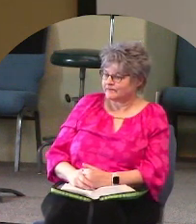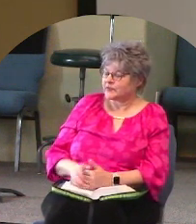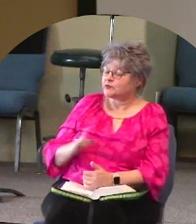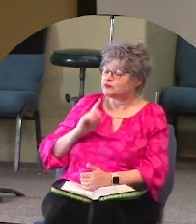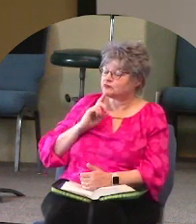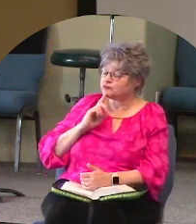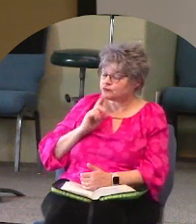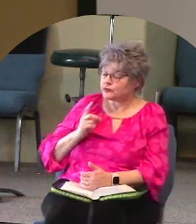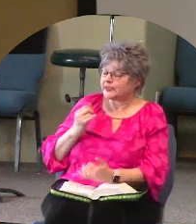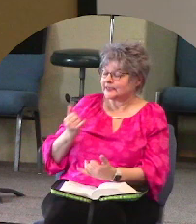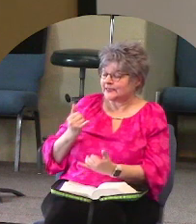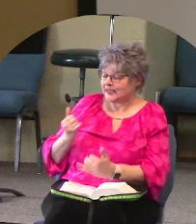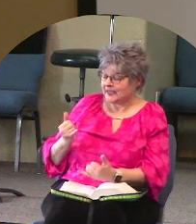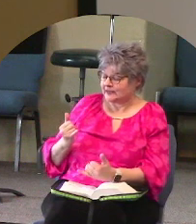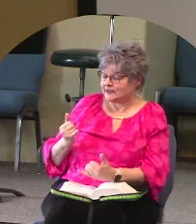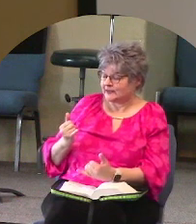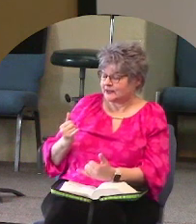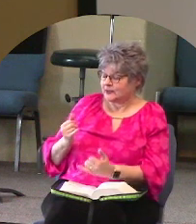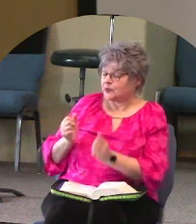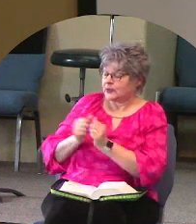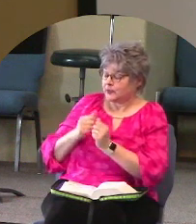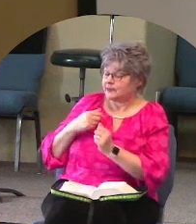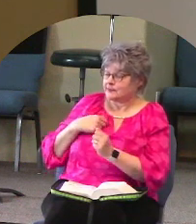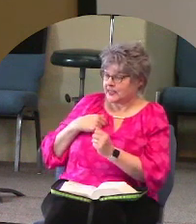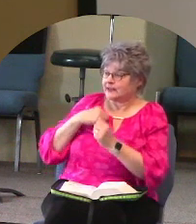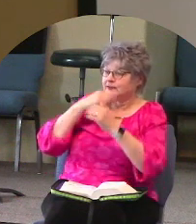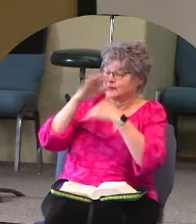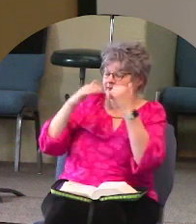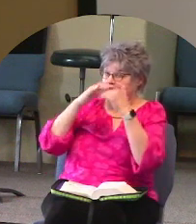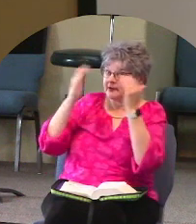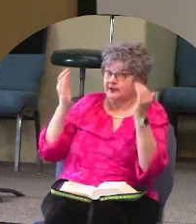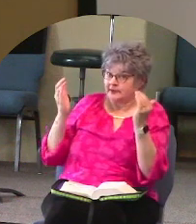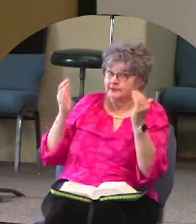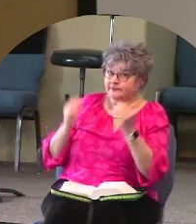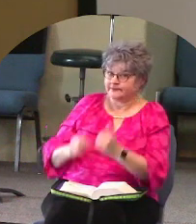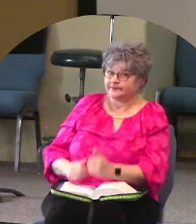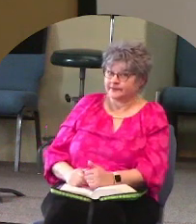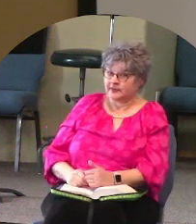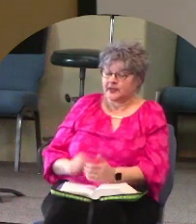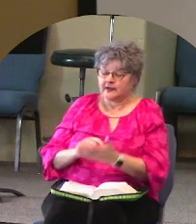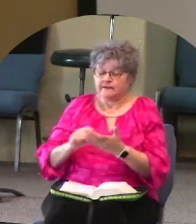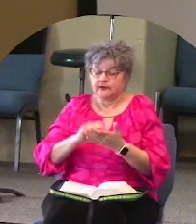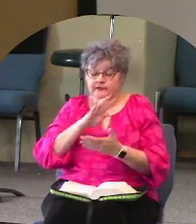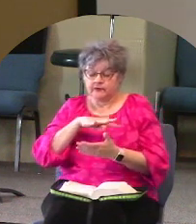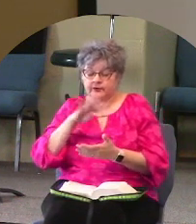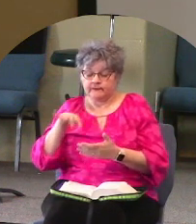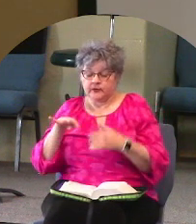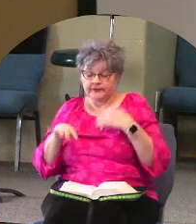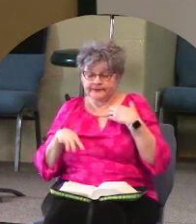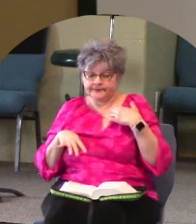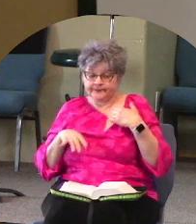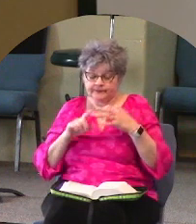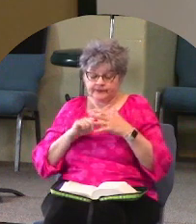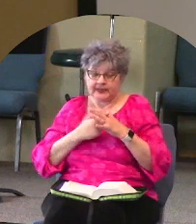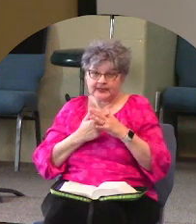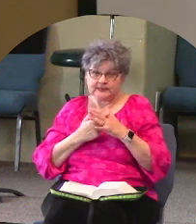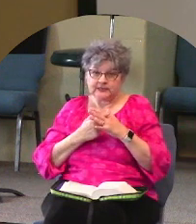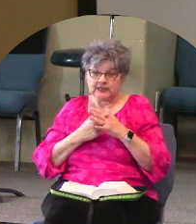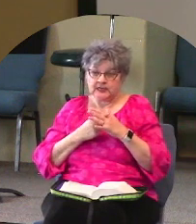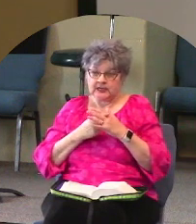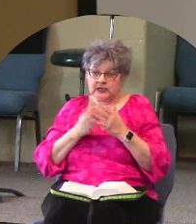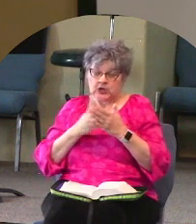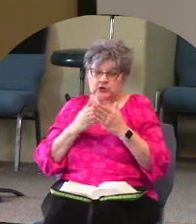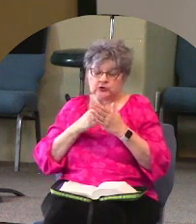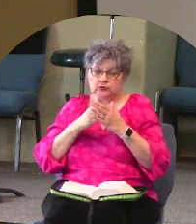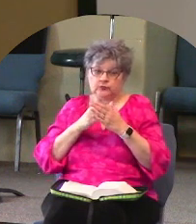Truly today you will be with me in paradise. Verse 44 begins a new paragraph, a